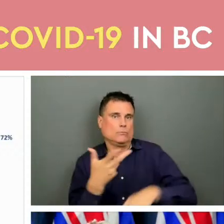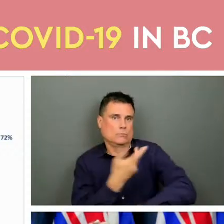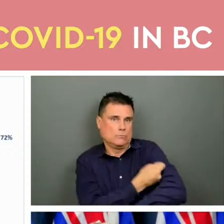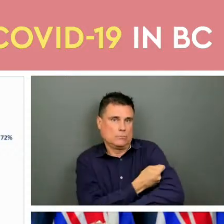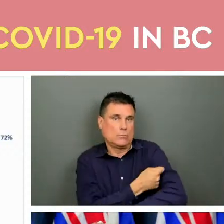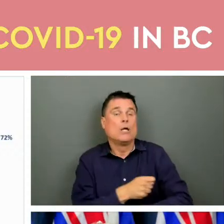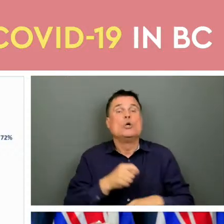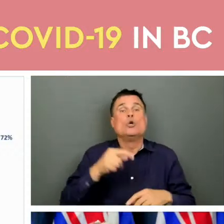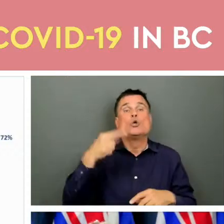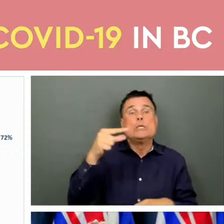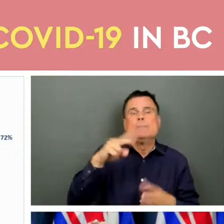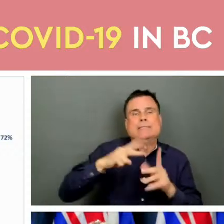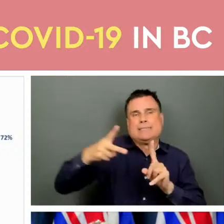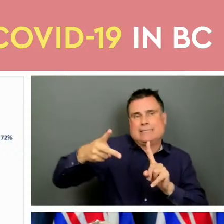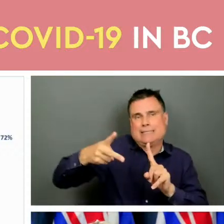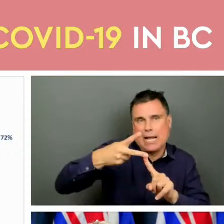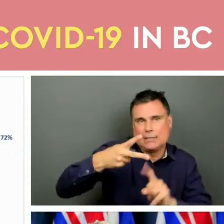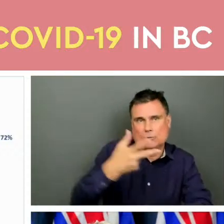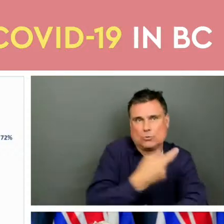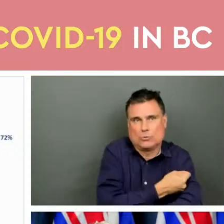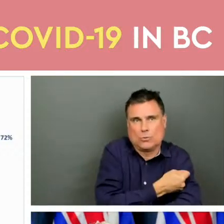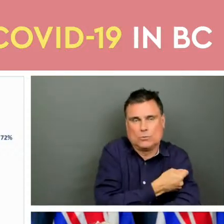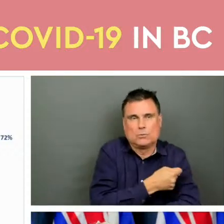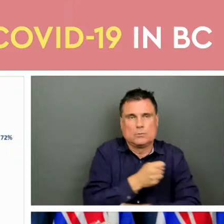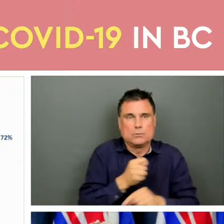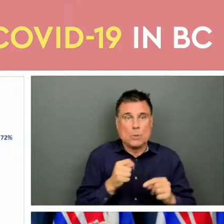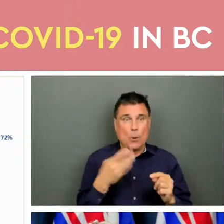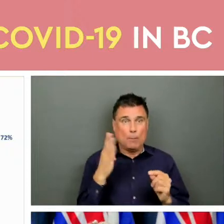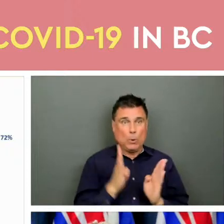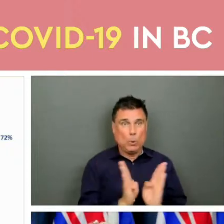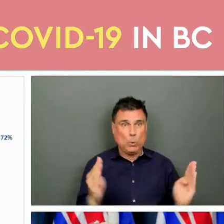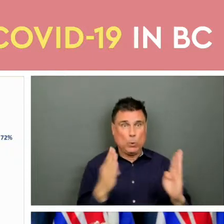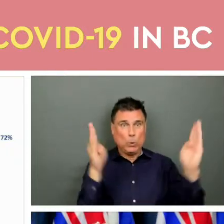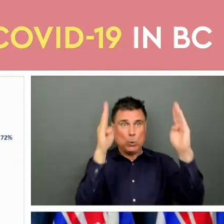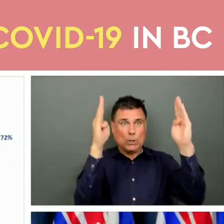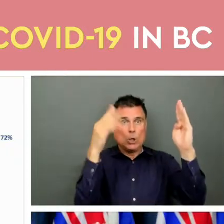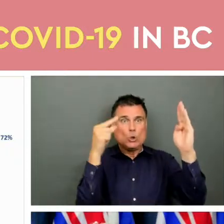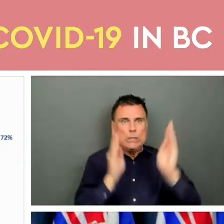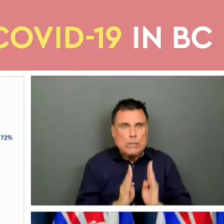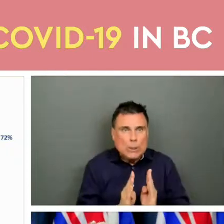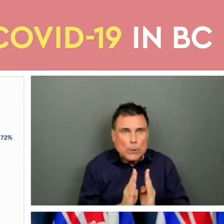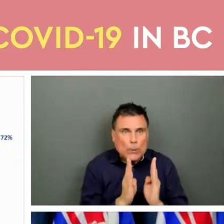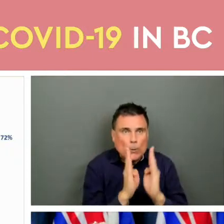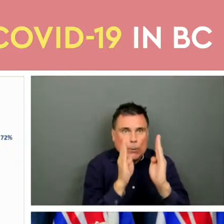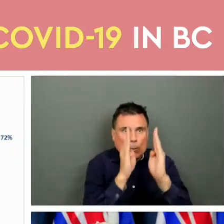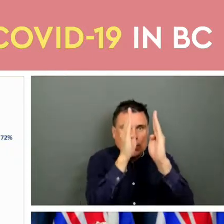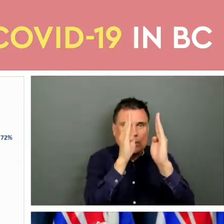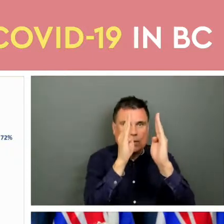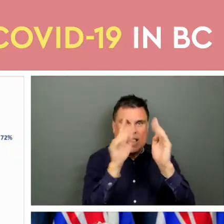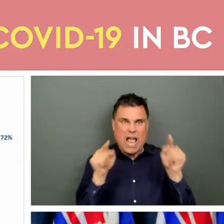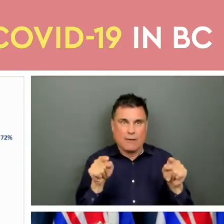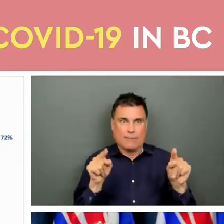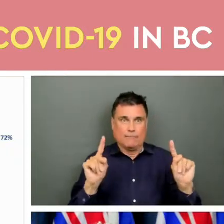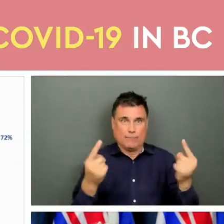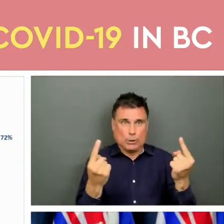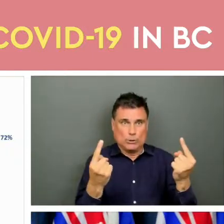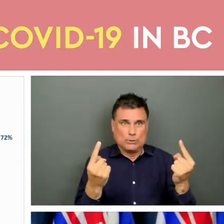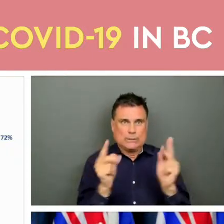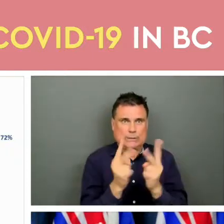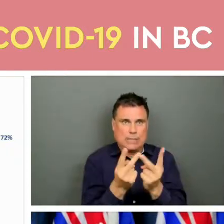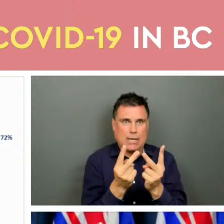see, that is increasing, starting with our older age groups and moving down through to 12 to